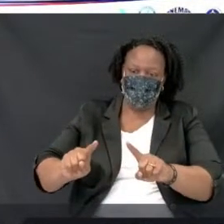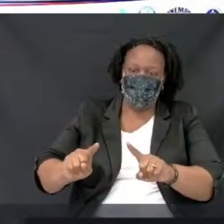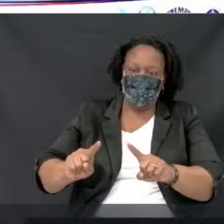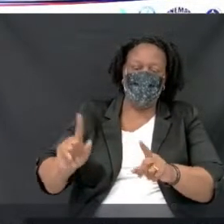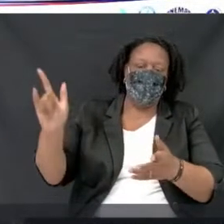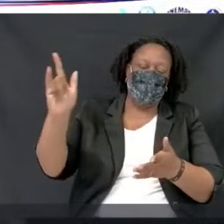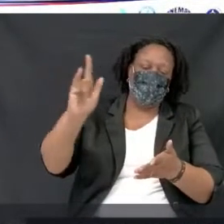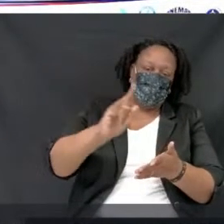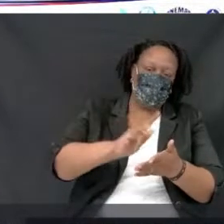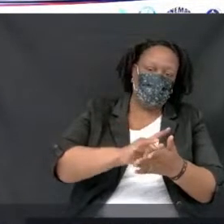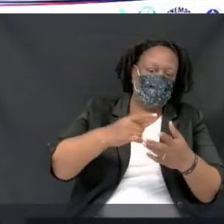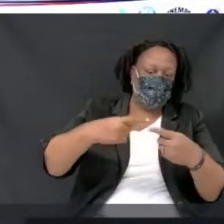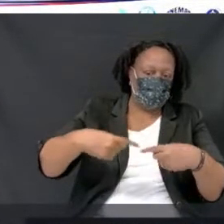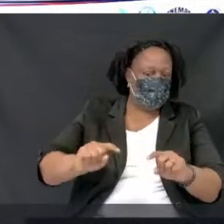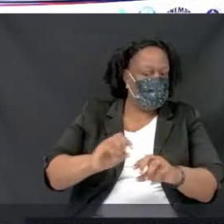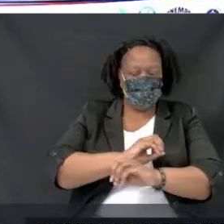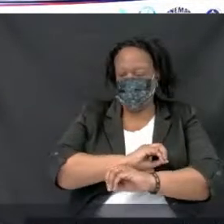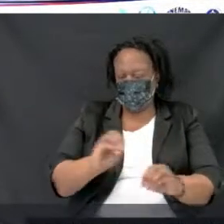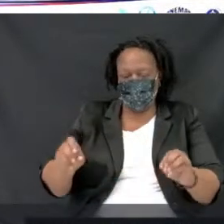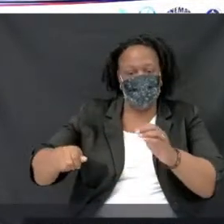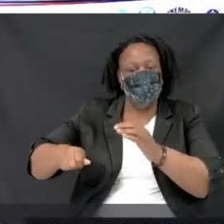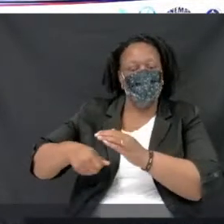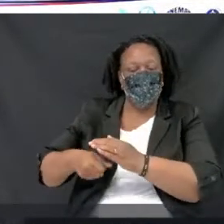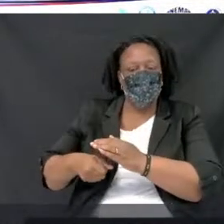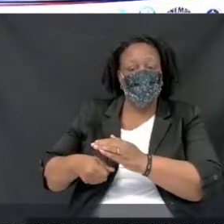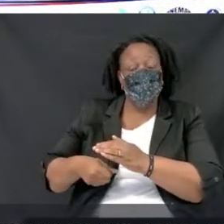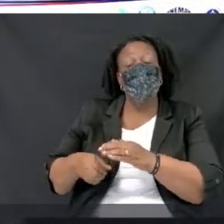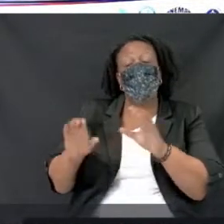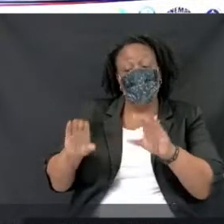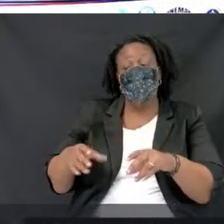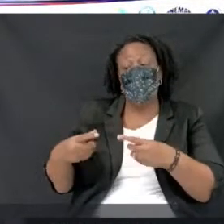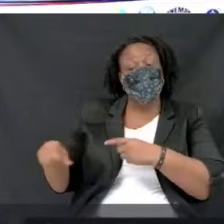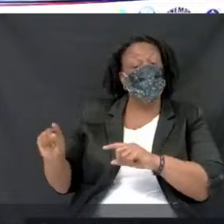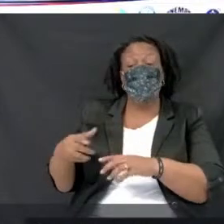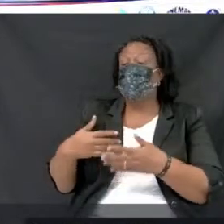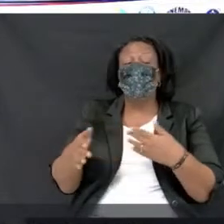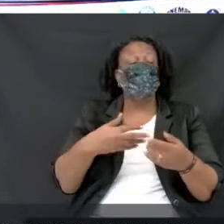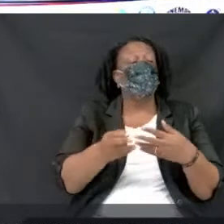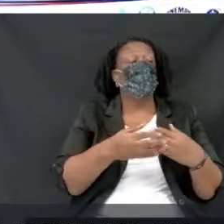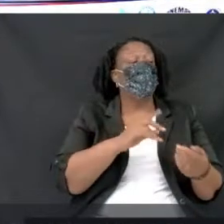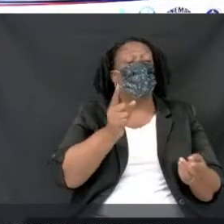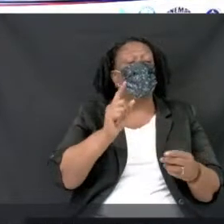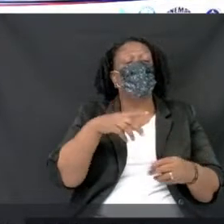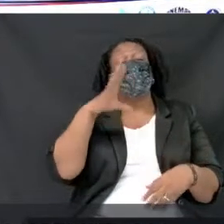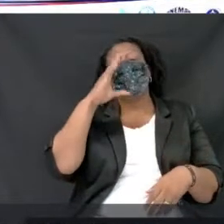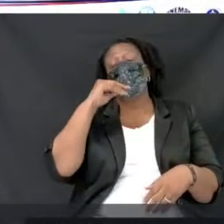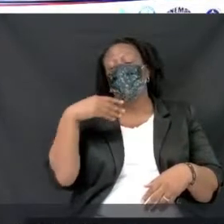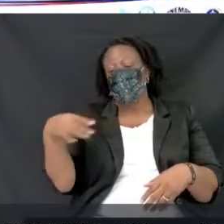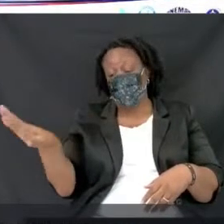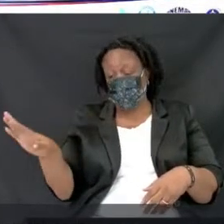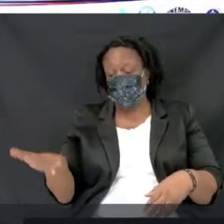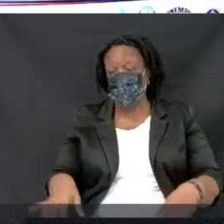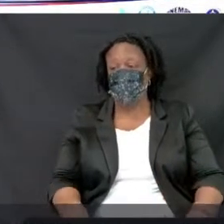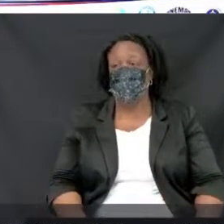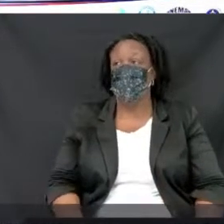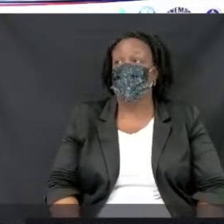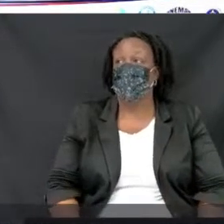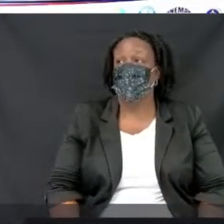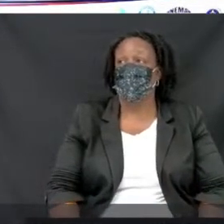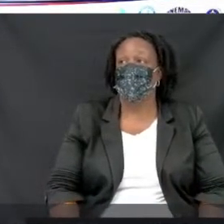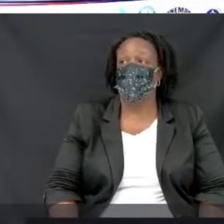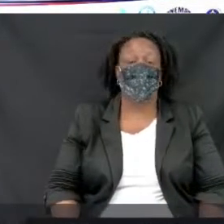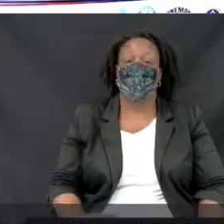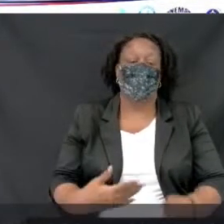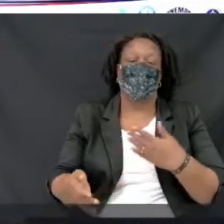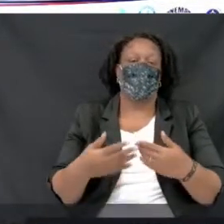approved and implemented, anyone could go to an Airbnb, just like anyone who lands can go to any hotel, can go to any household, to any